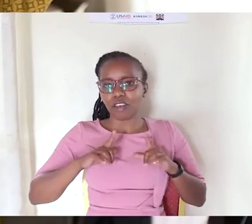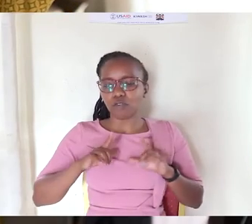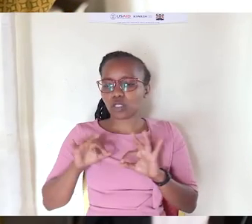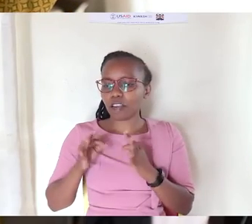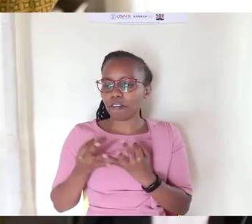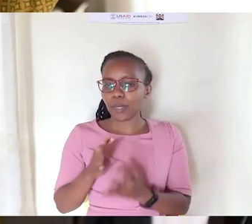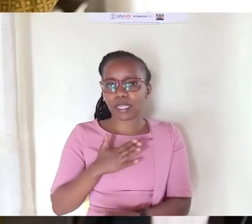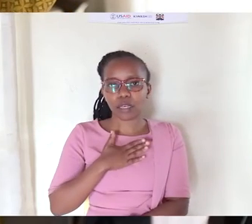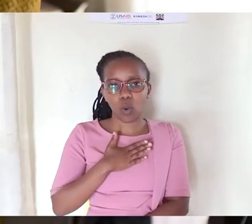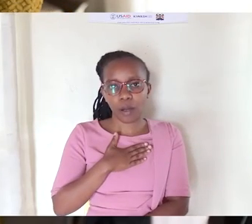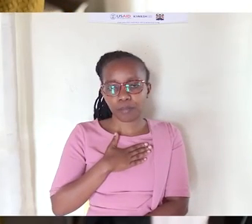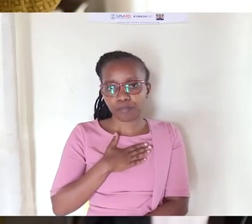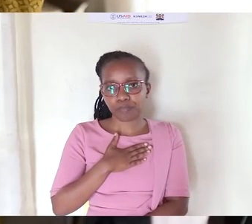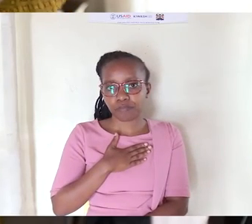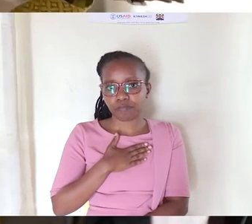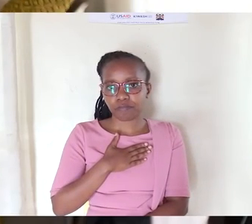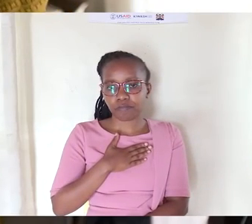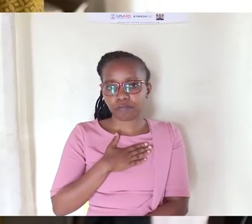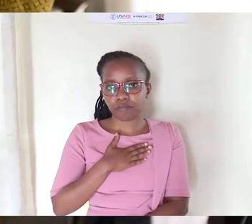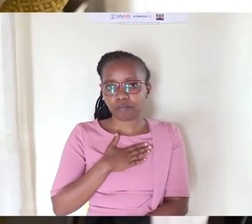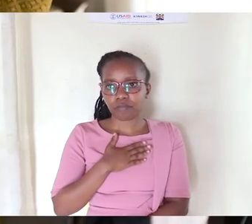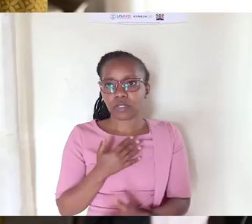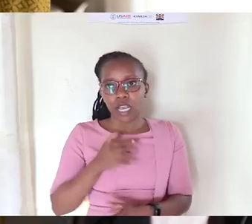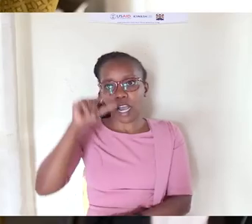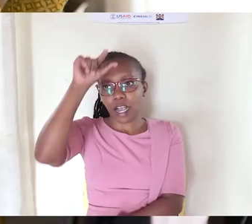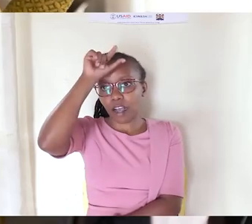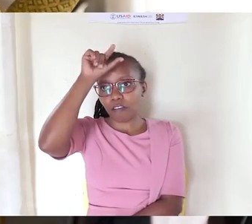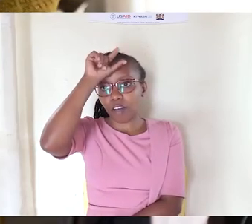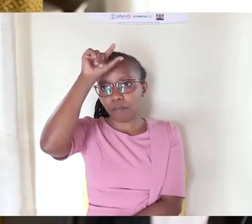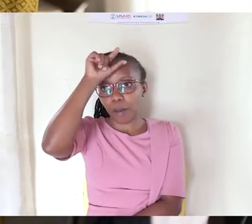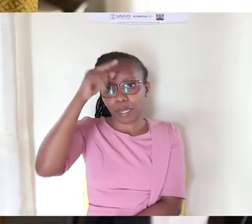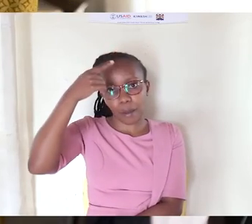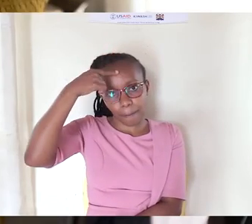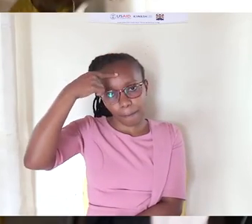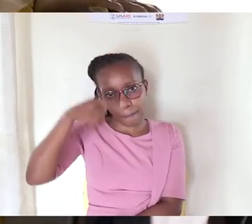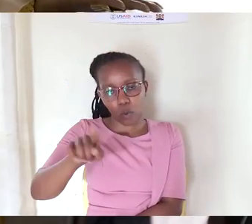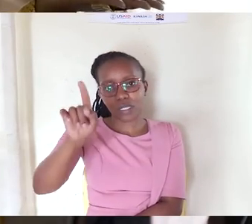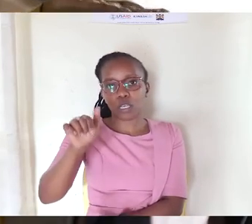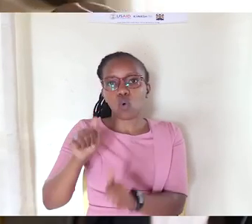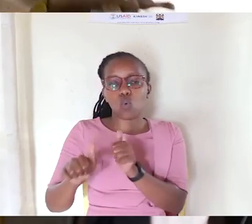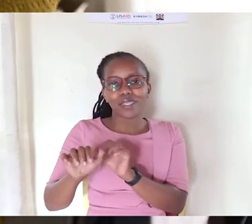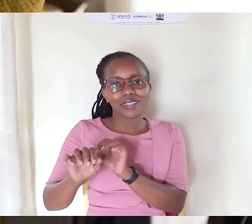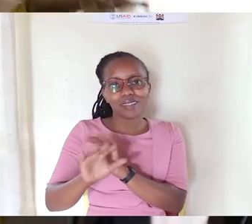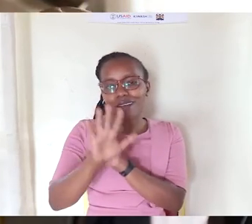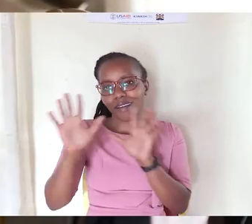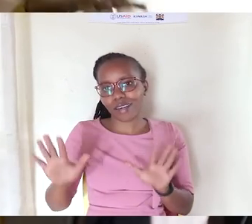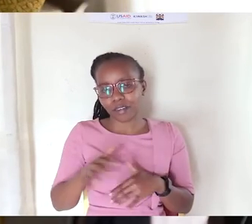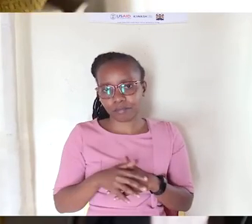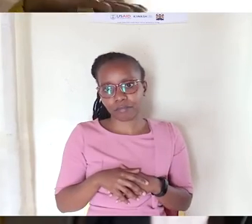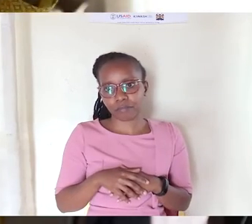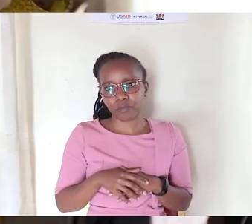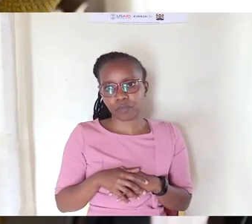family. We have got to have a government policy that is clear, that states